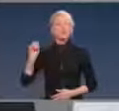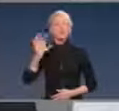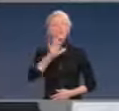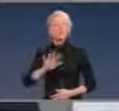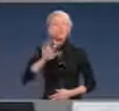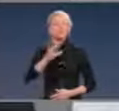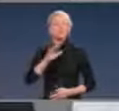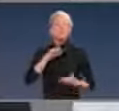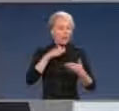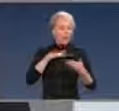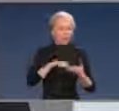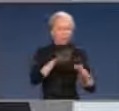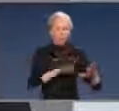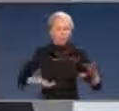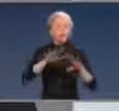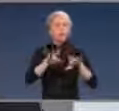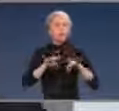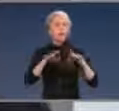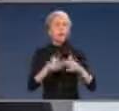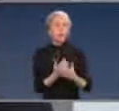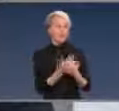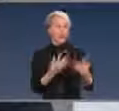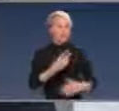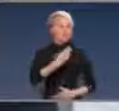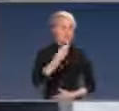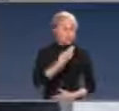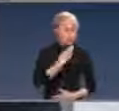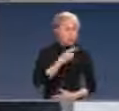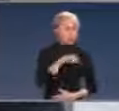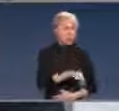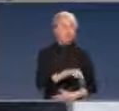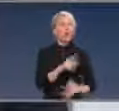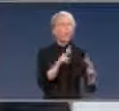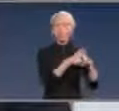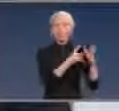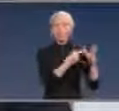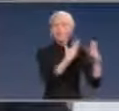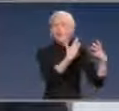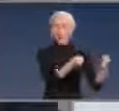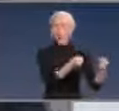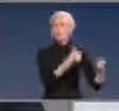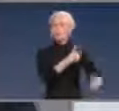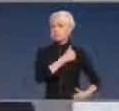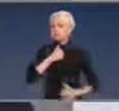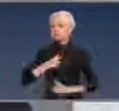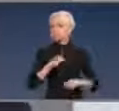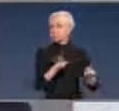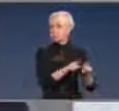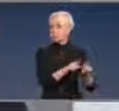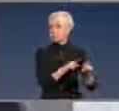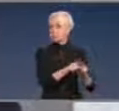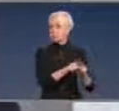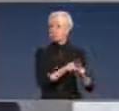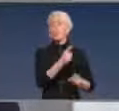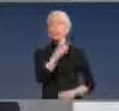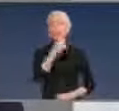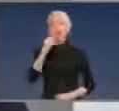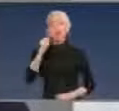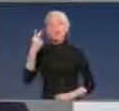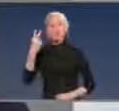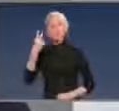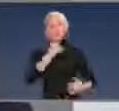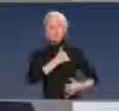are 114 in South Australia, 57 in Western Australia, and 102 up in the Northern Territory.